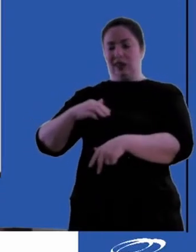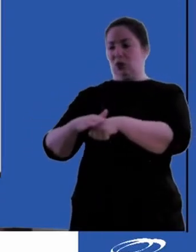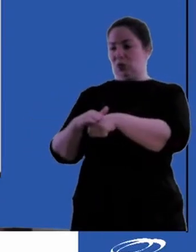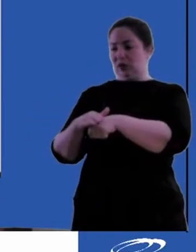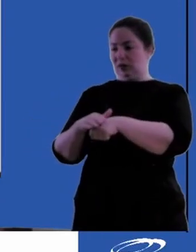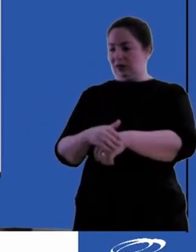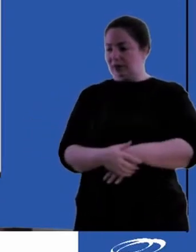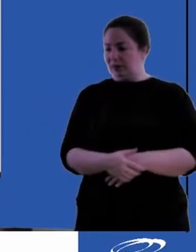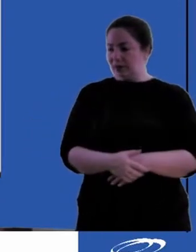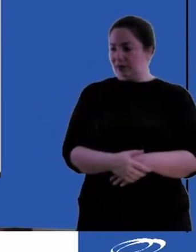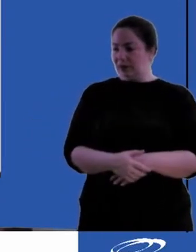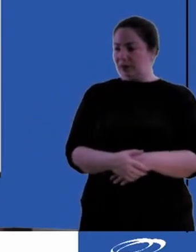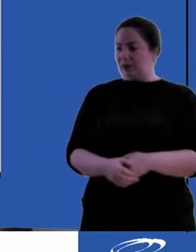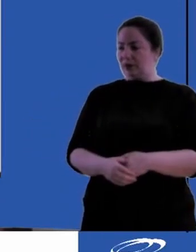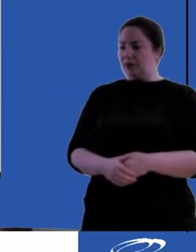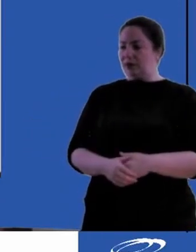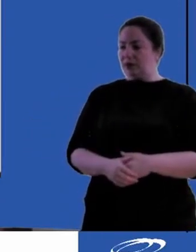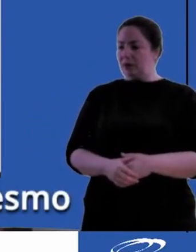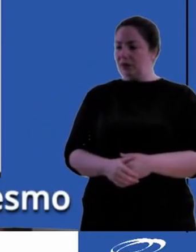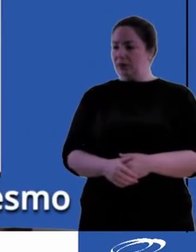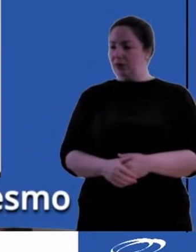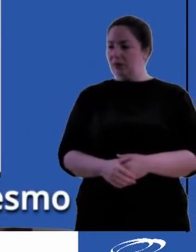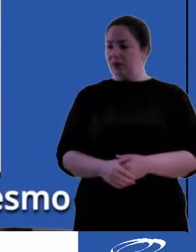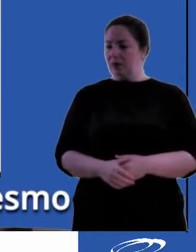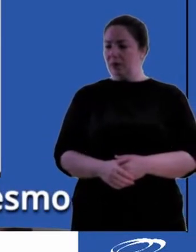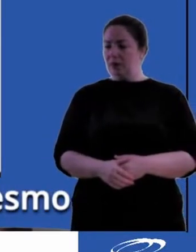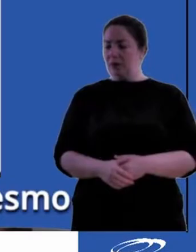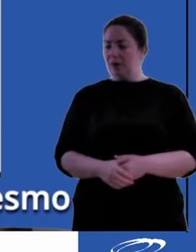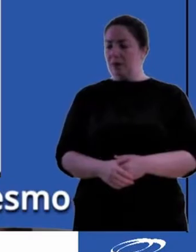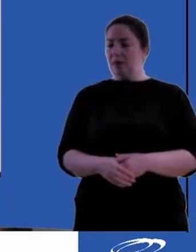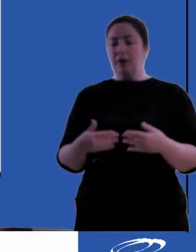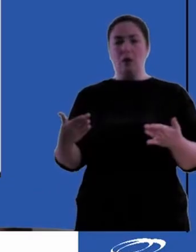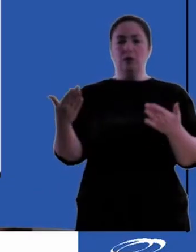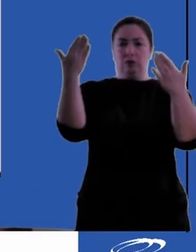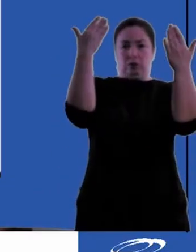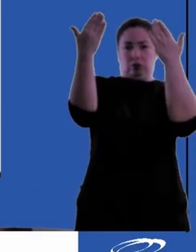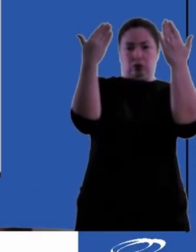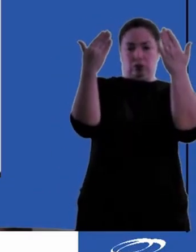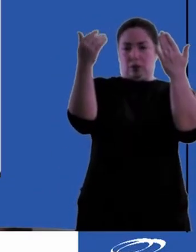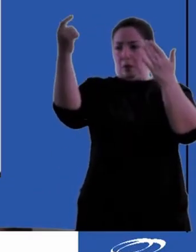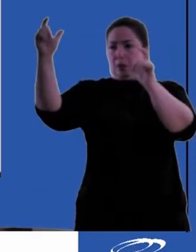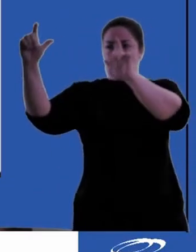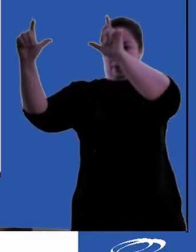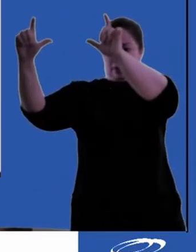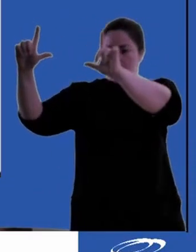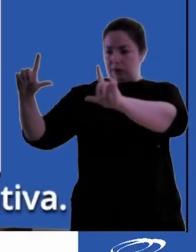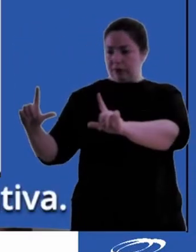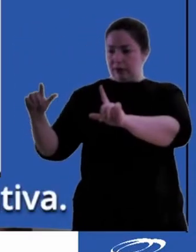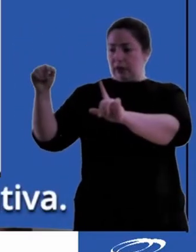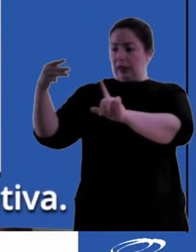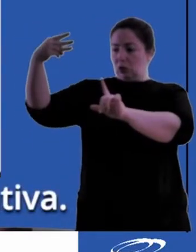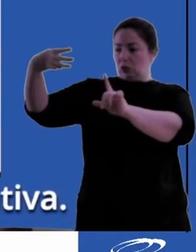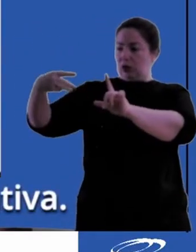the culture positive cases, and you see that we're mostly detecting the same thing we were finding in culture. The third row is what's most interesting. So those